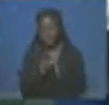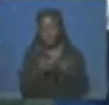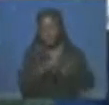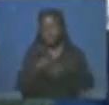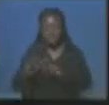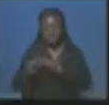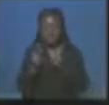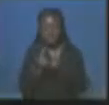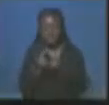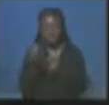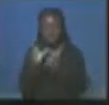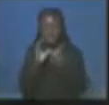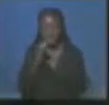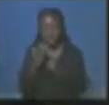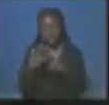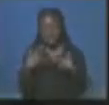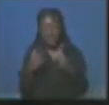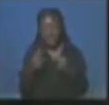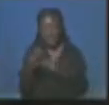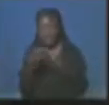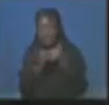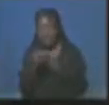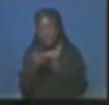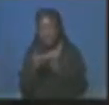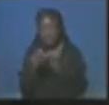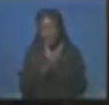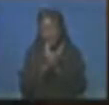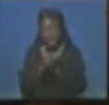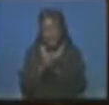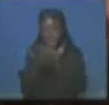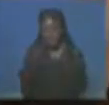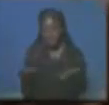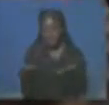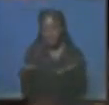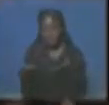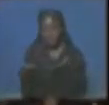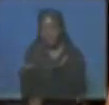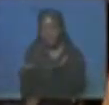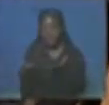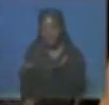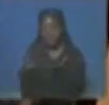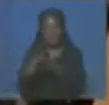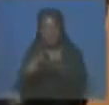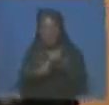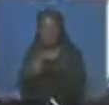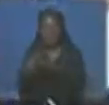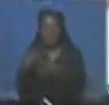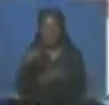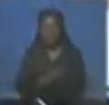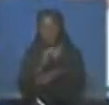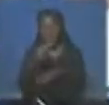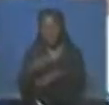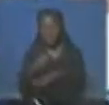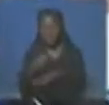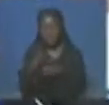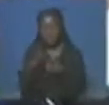disaster risk management experts from here in the Bahamas and across the region brainstorming at the Inter-American Development Bank Symposium Thursday in